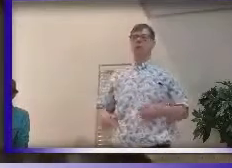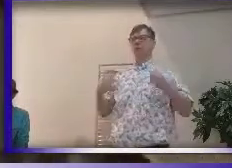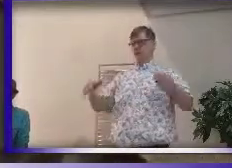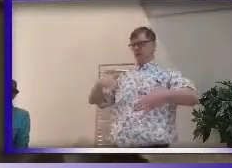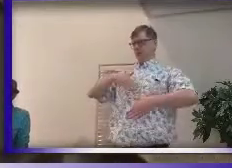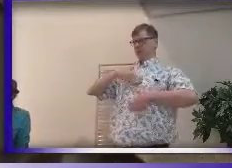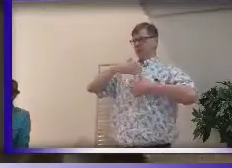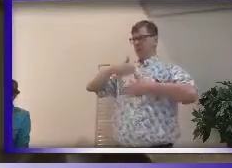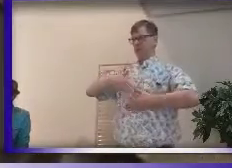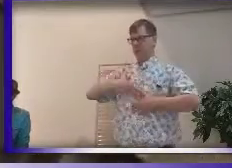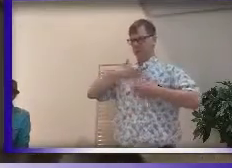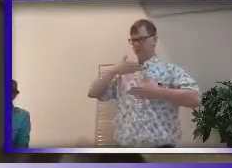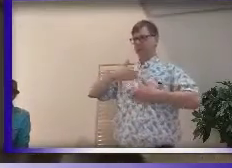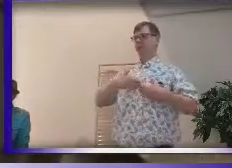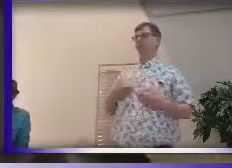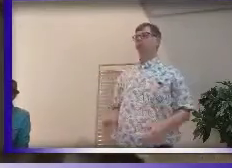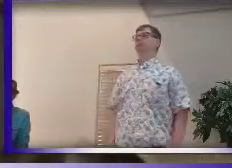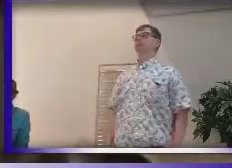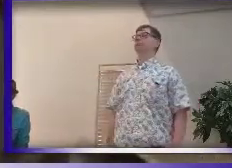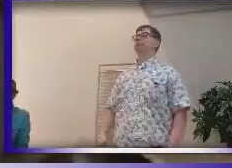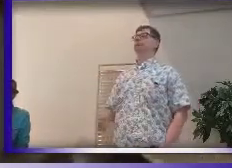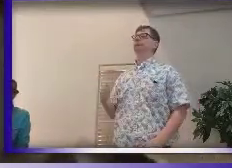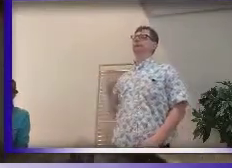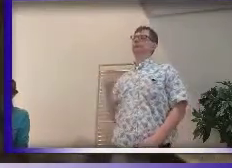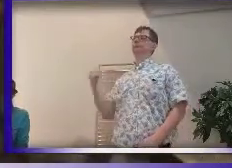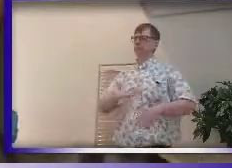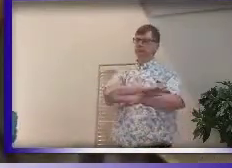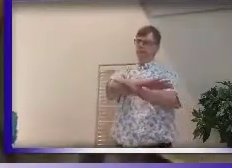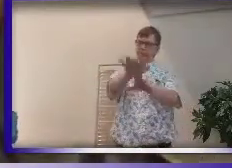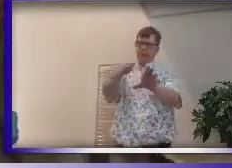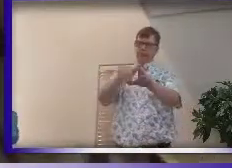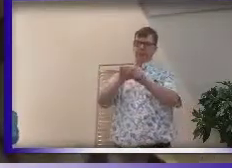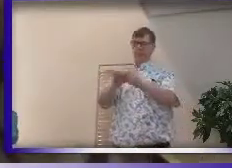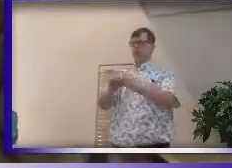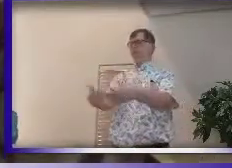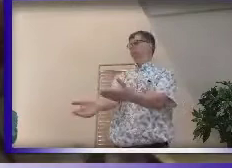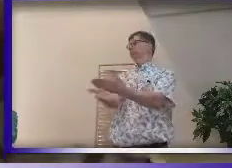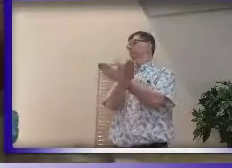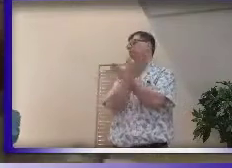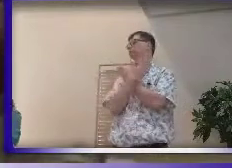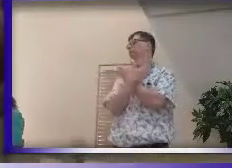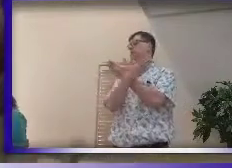loved. There's no just about that, I suppose. A sense of good.